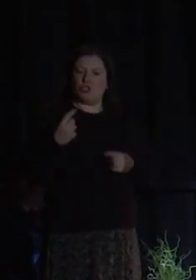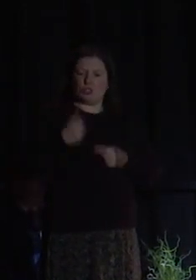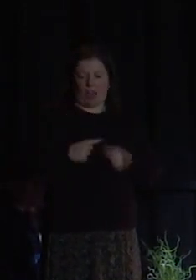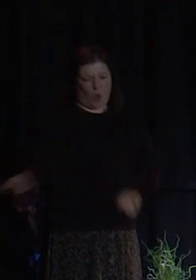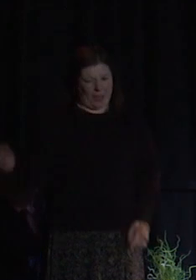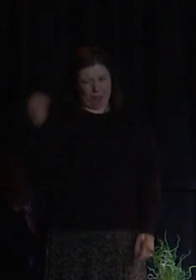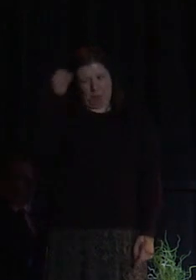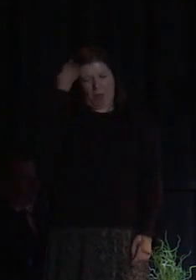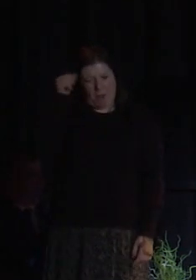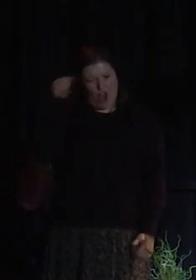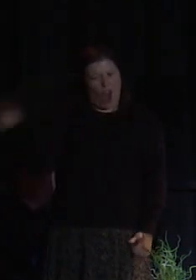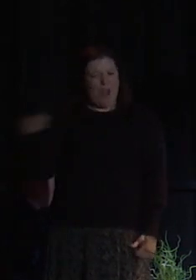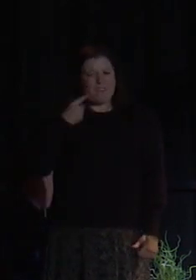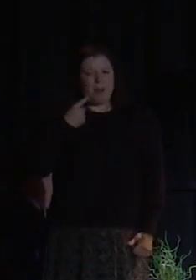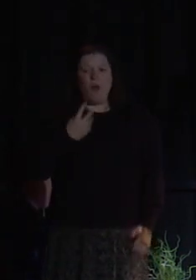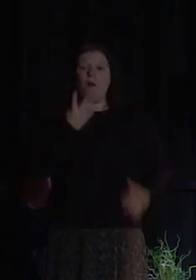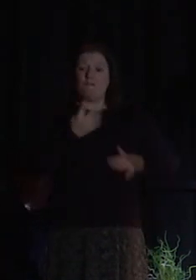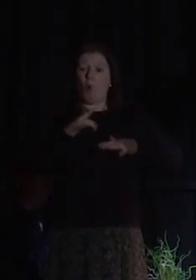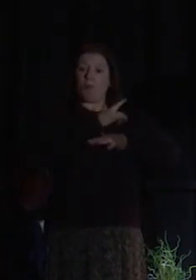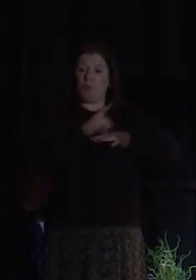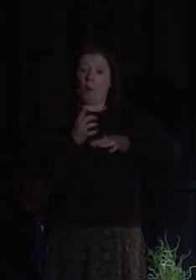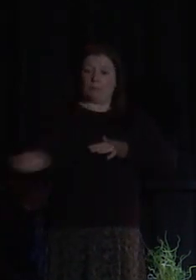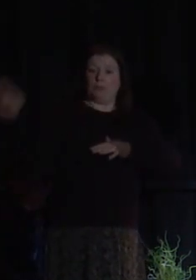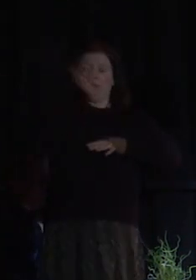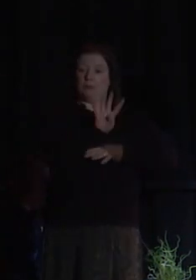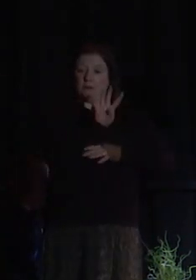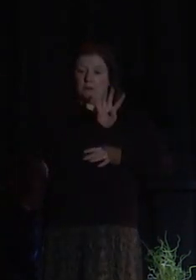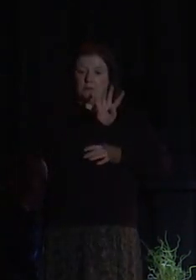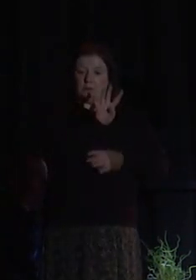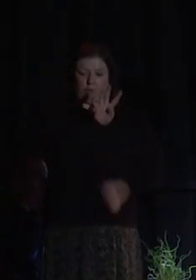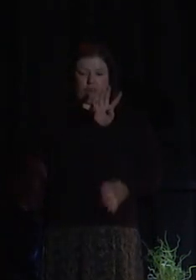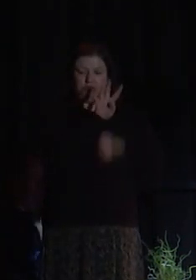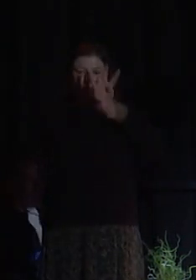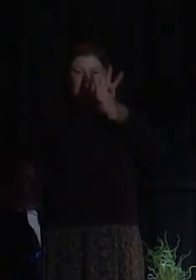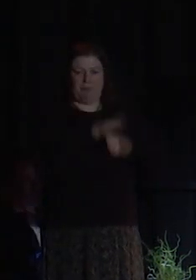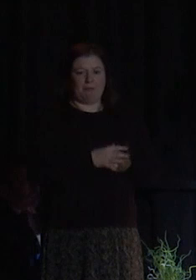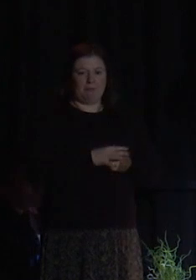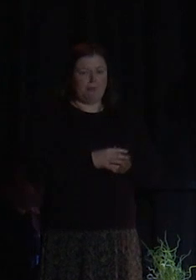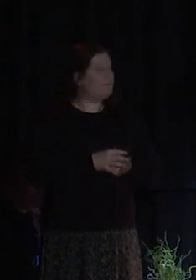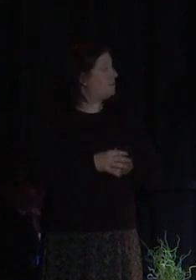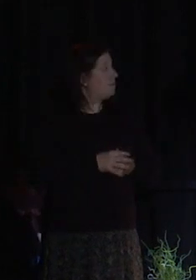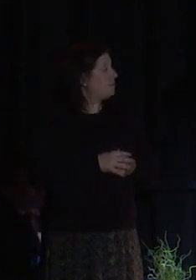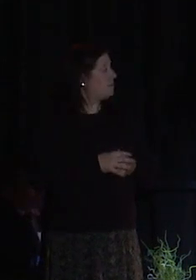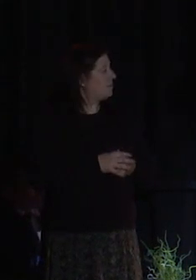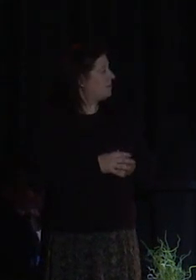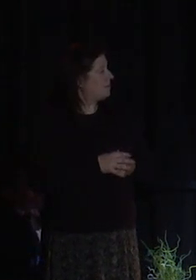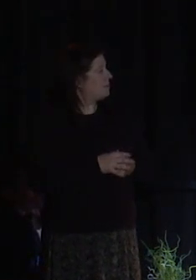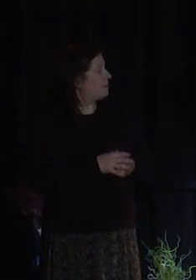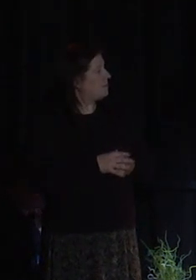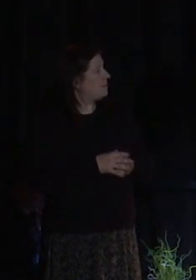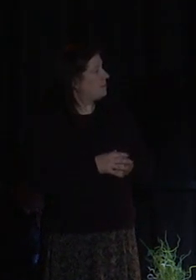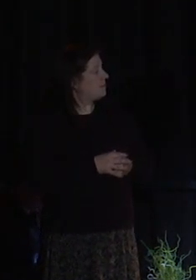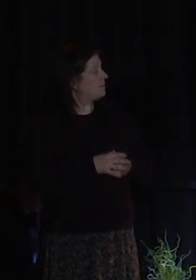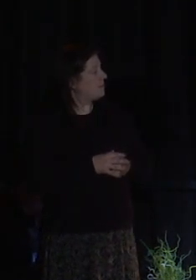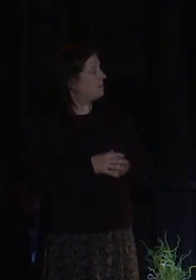stuff. And place four performers on top of it. The show will start as intimate